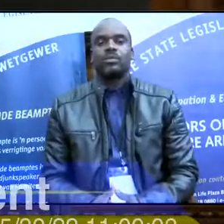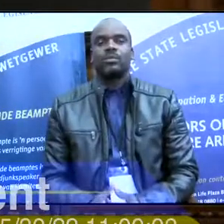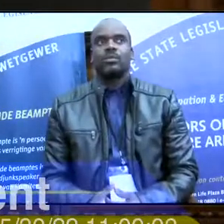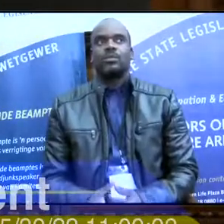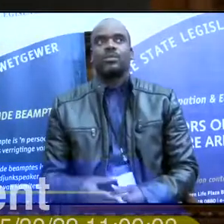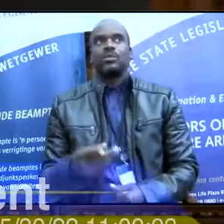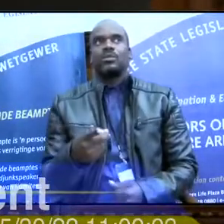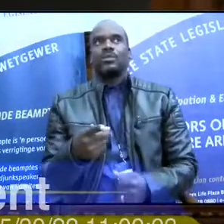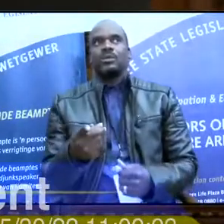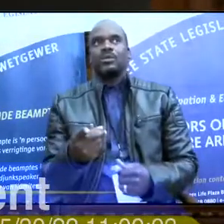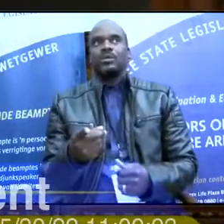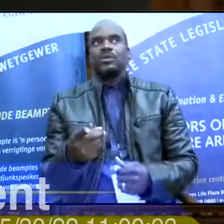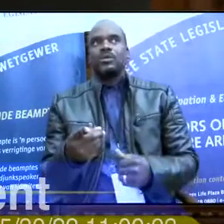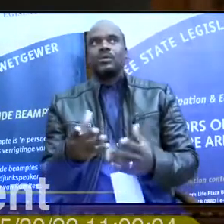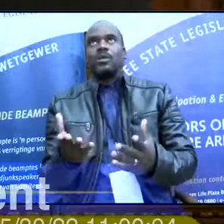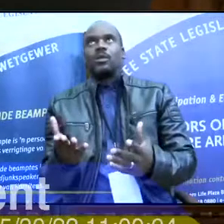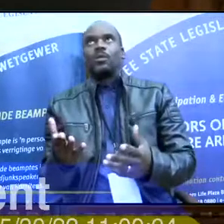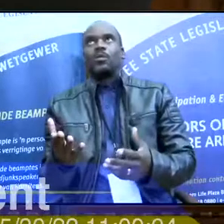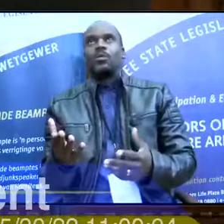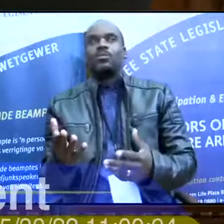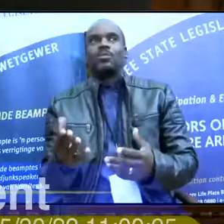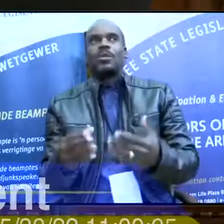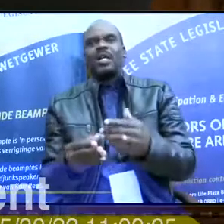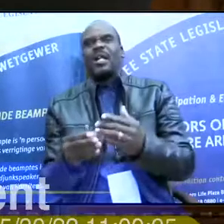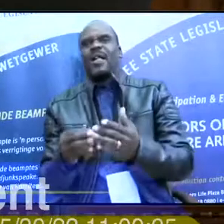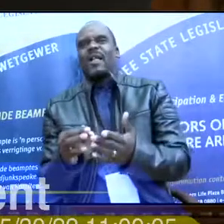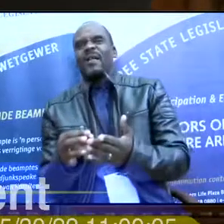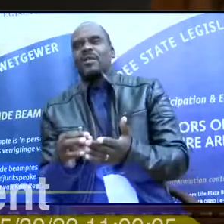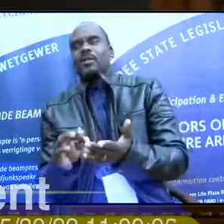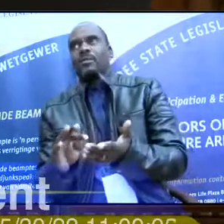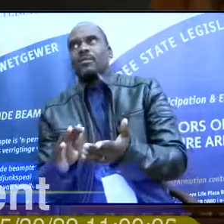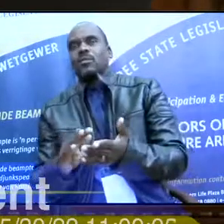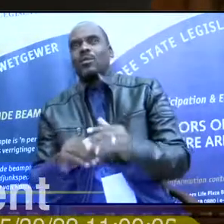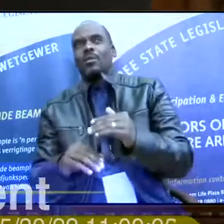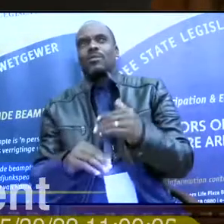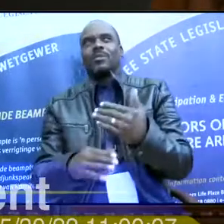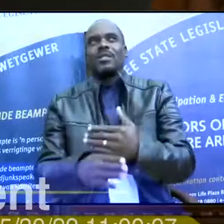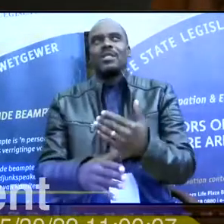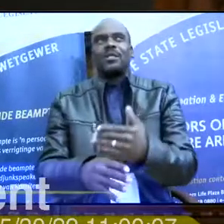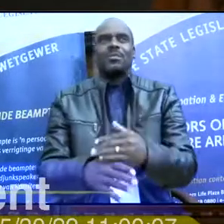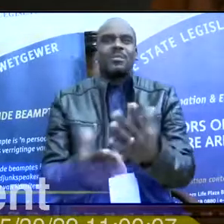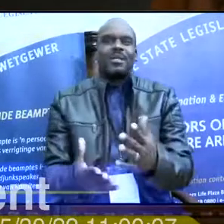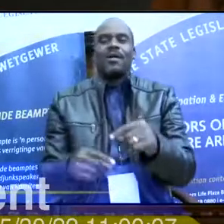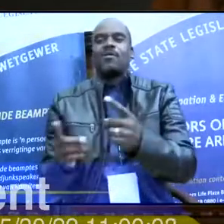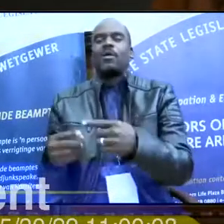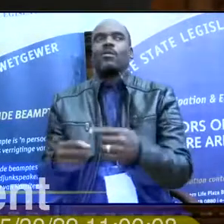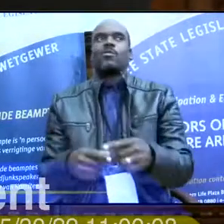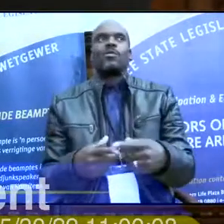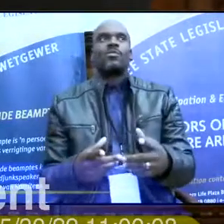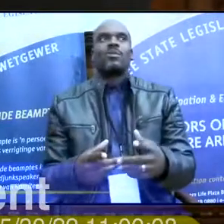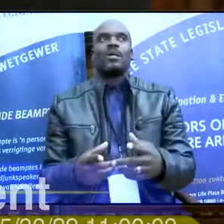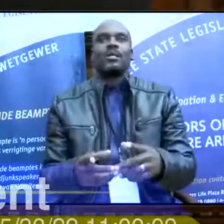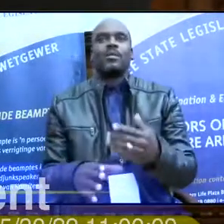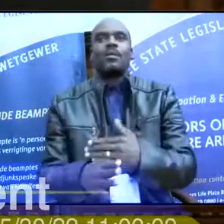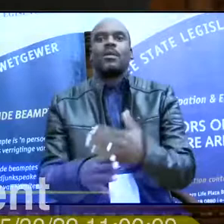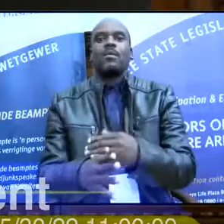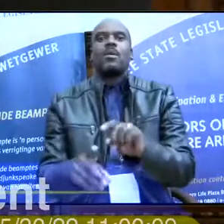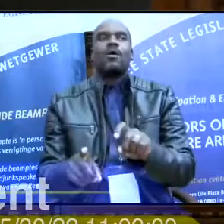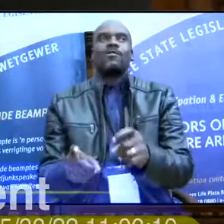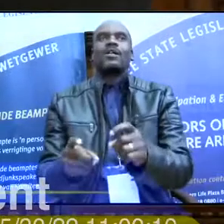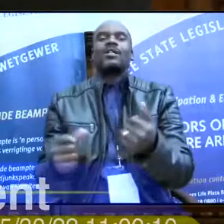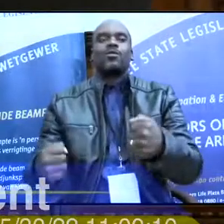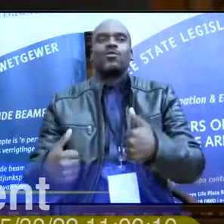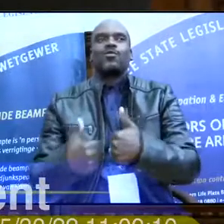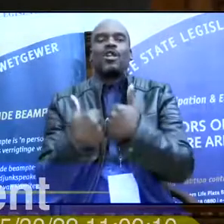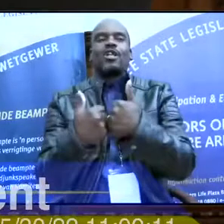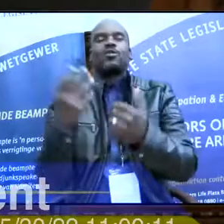budgeted to determine the economic effects to determine how we would necessarily deal with policy related to the challenges that